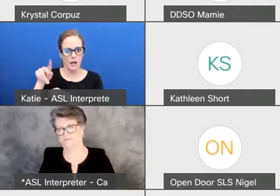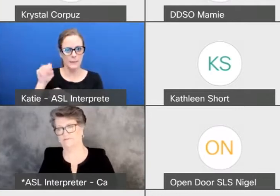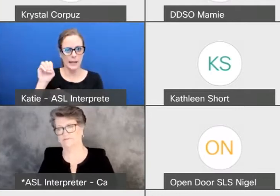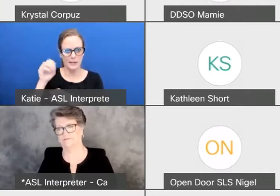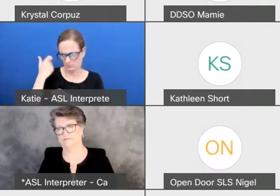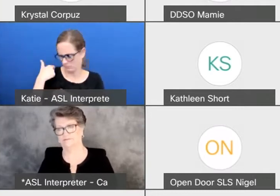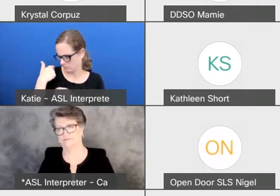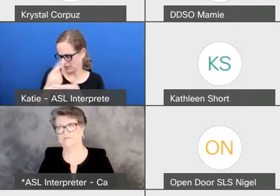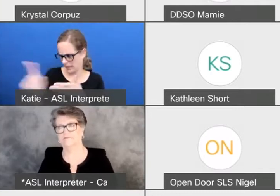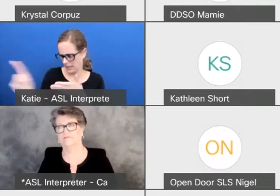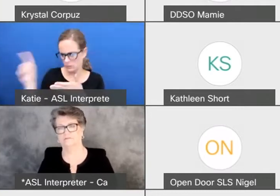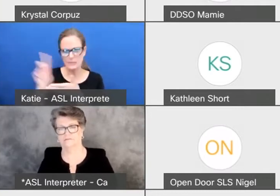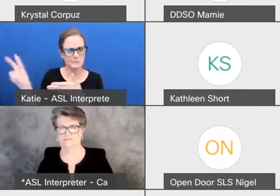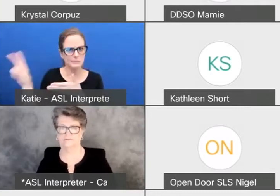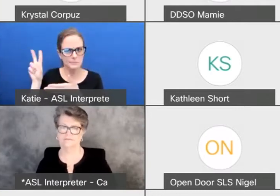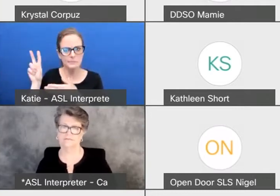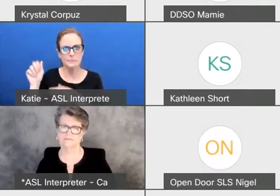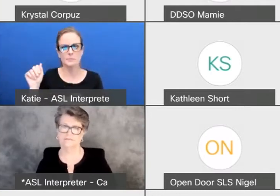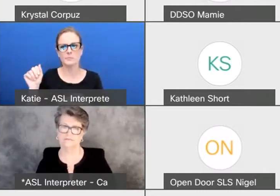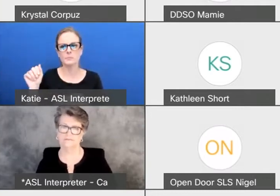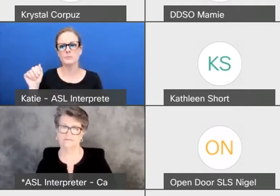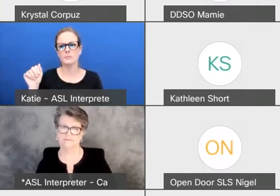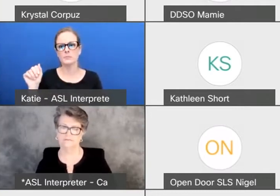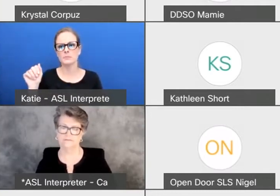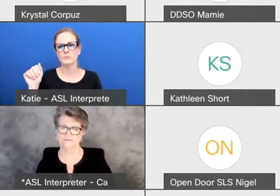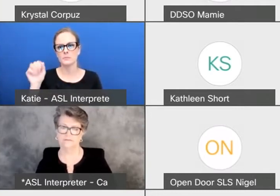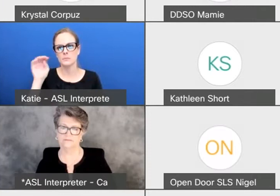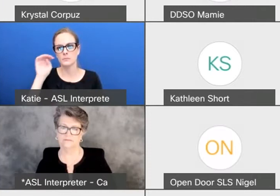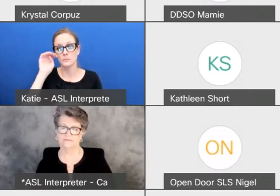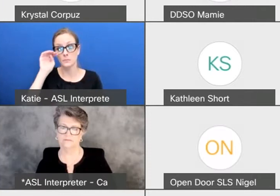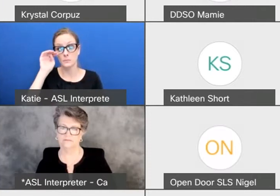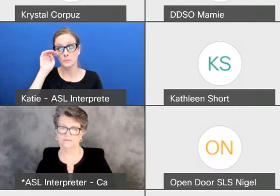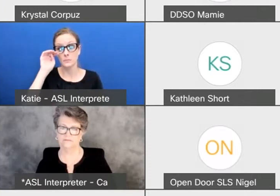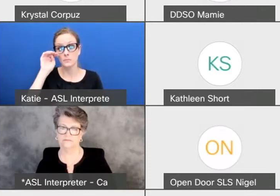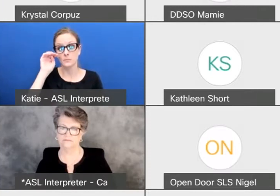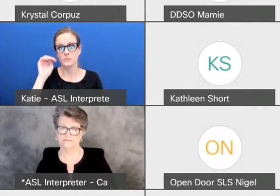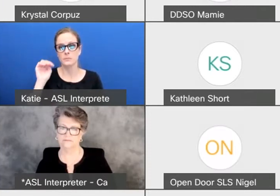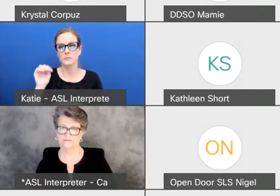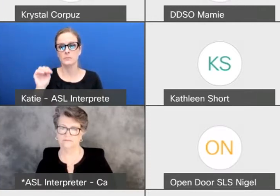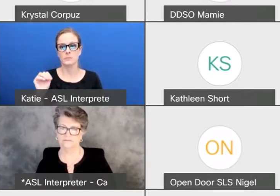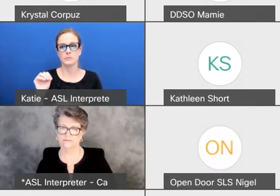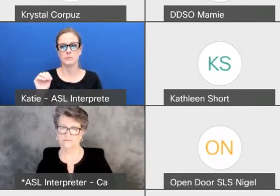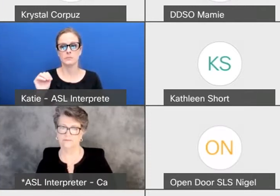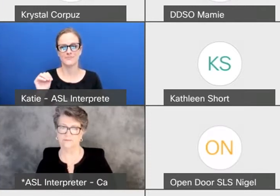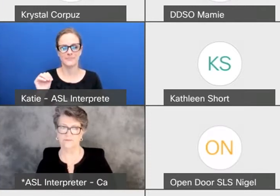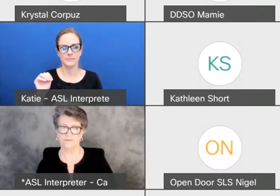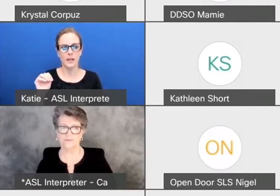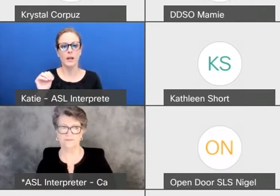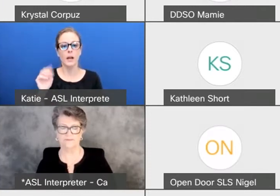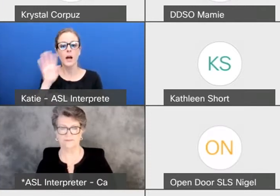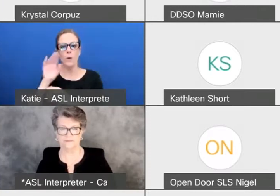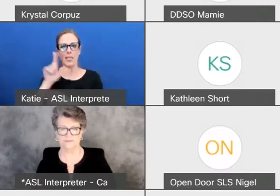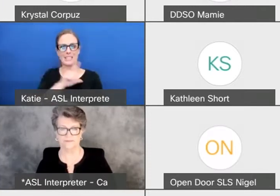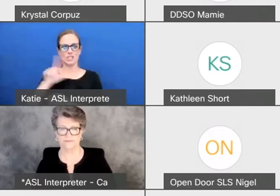just last week or maybe the week before that that we advocated for a legislative budget ask of $50